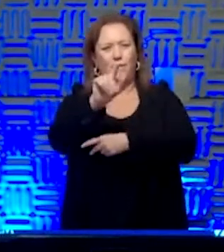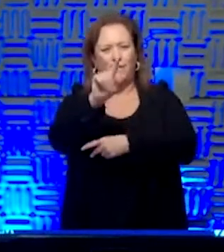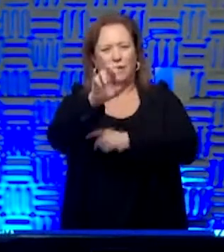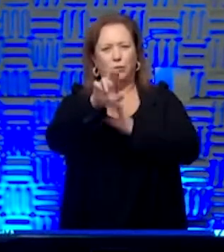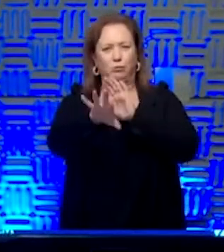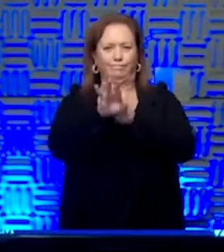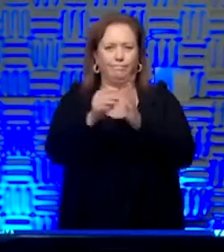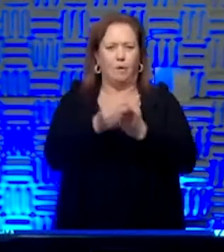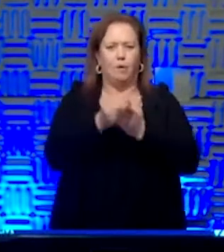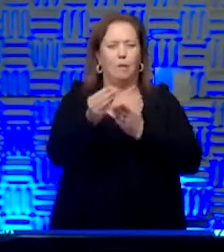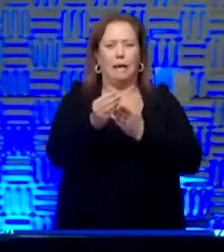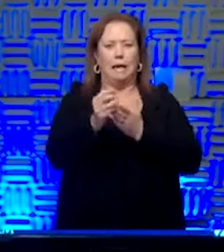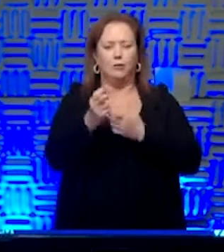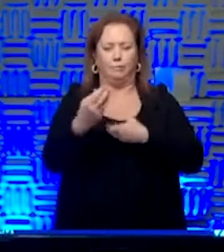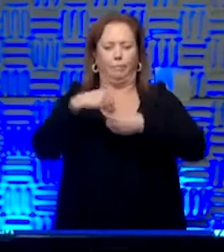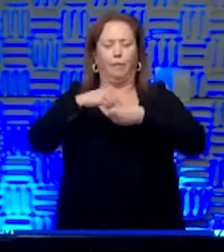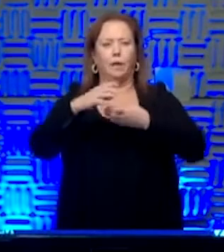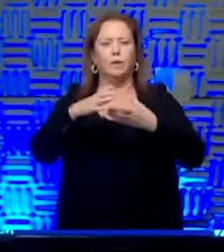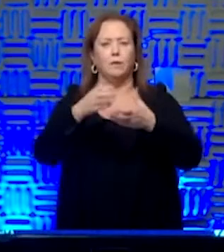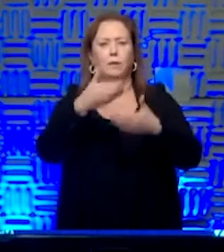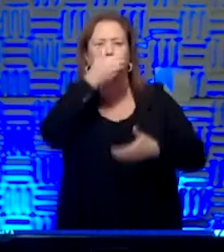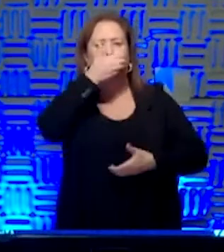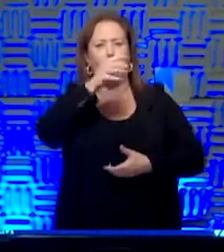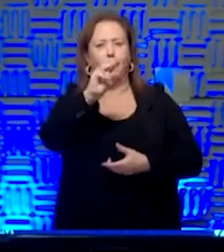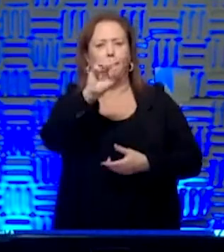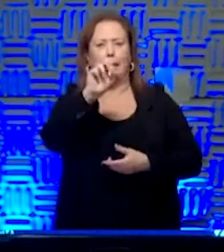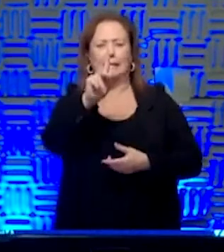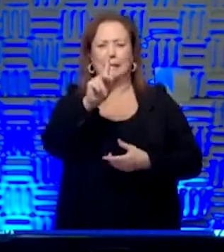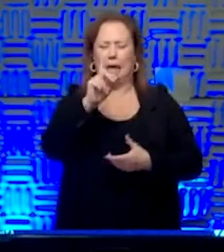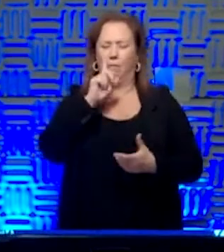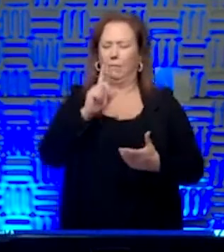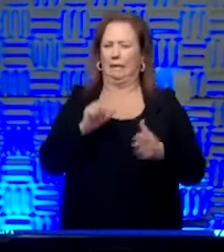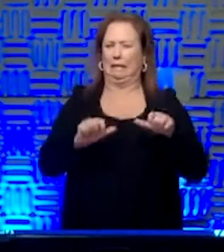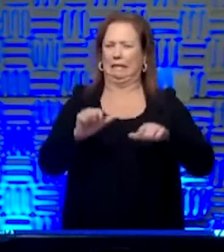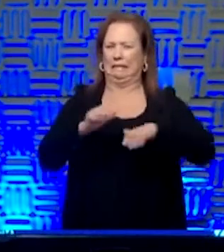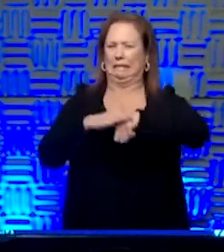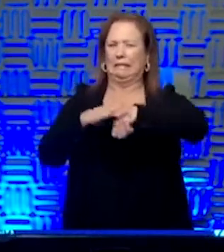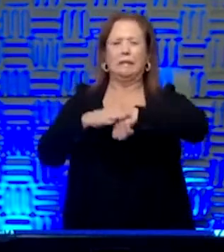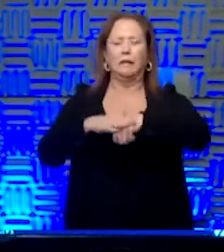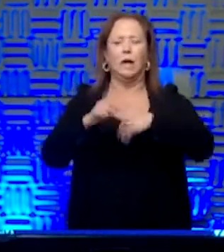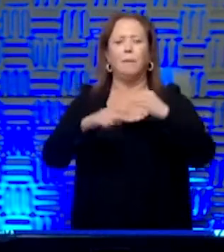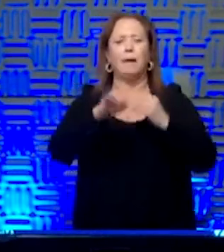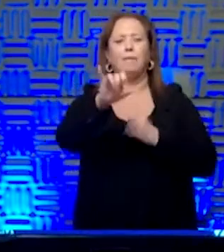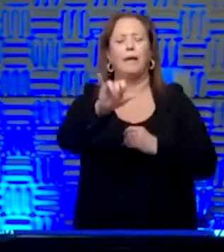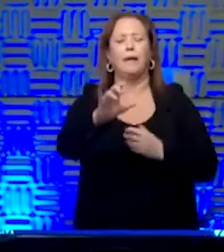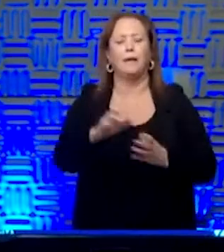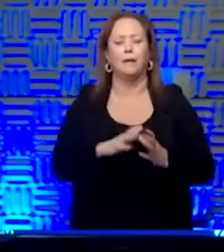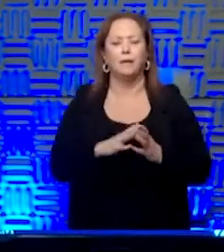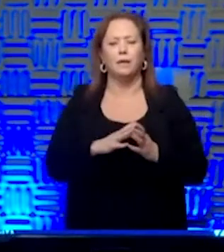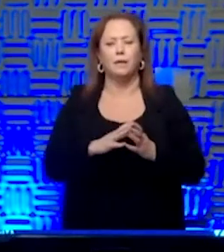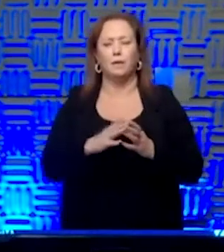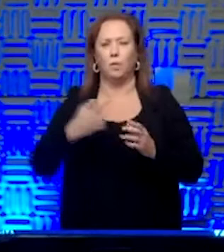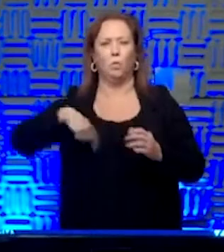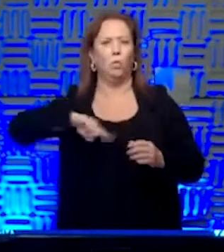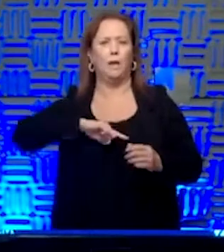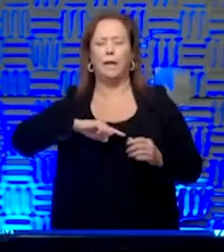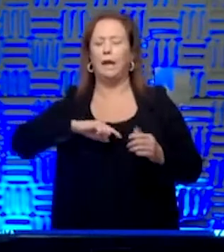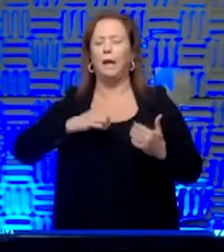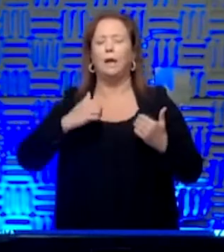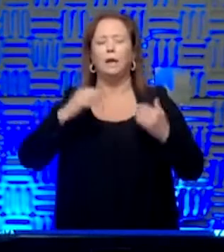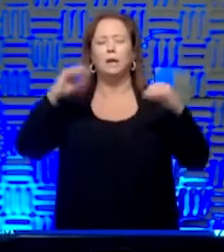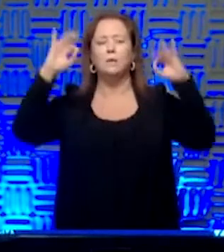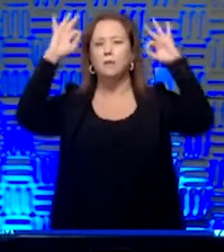just decide to make up and throw in there. I would be a little hesitant around that. Not to mention, we have absolutely no